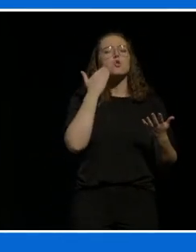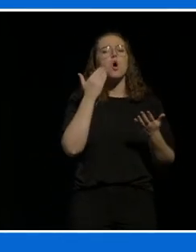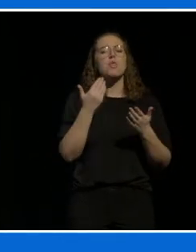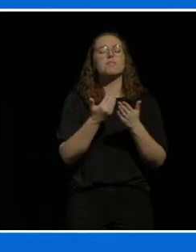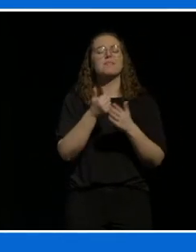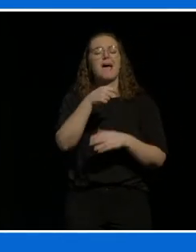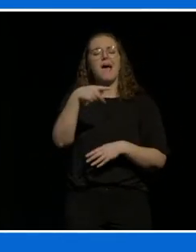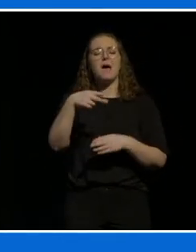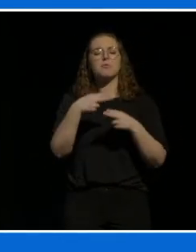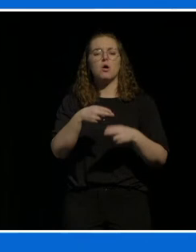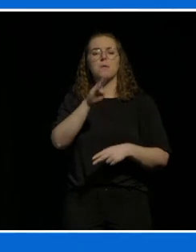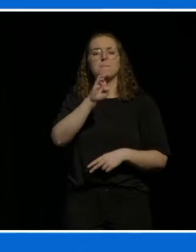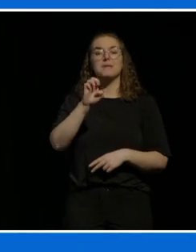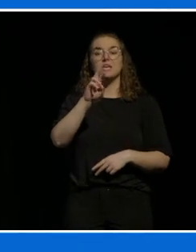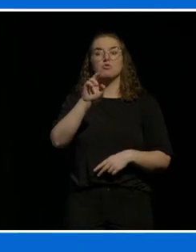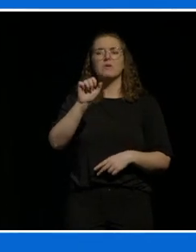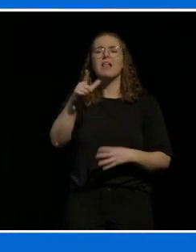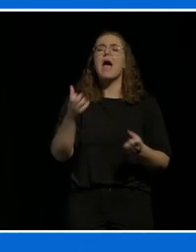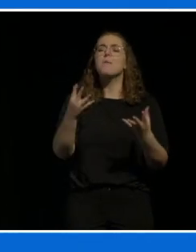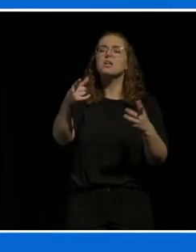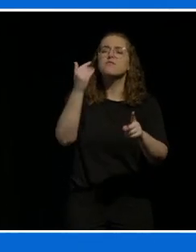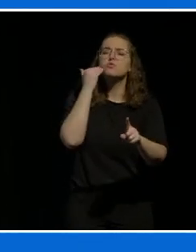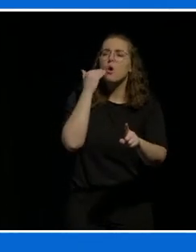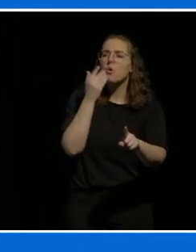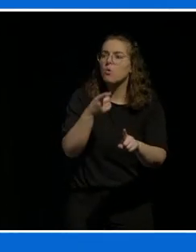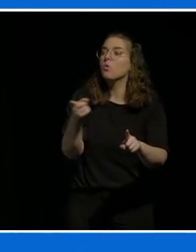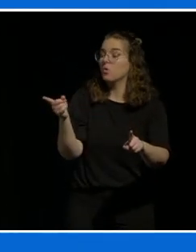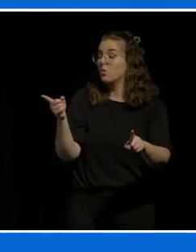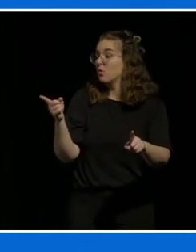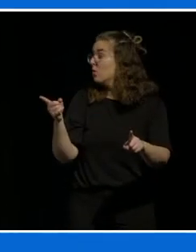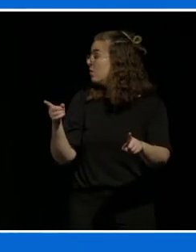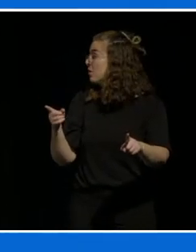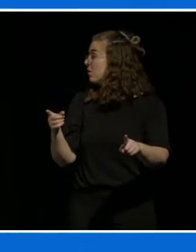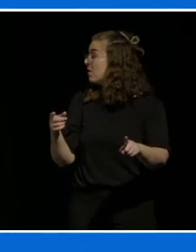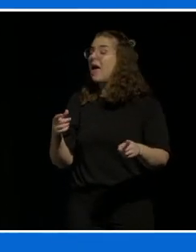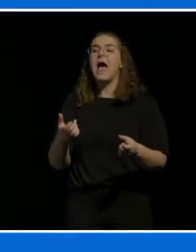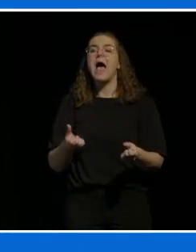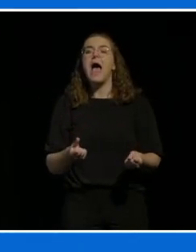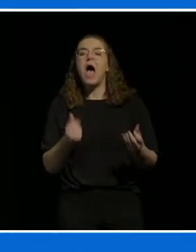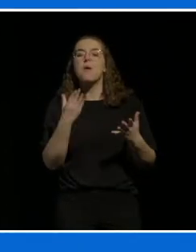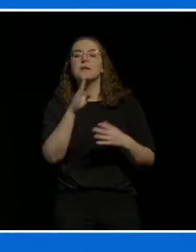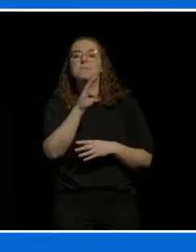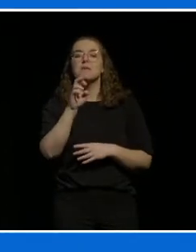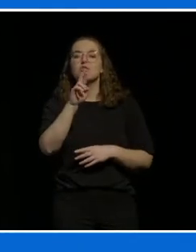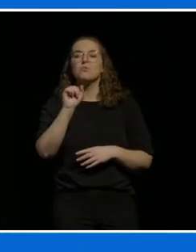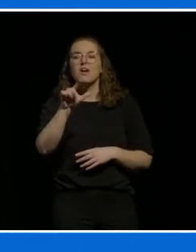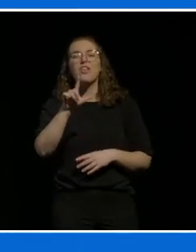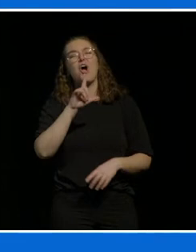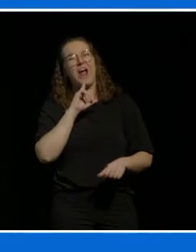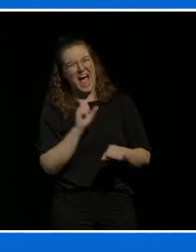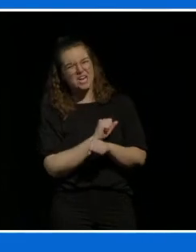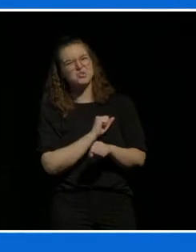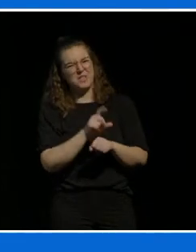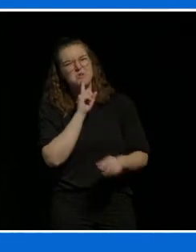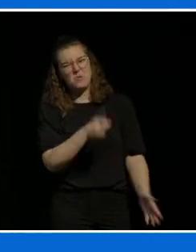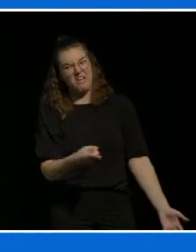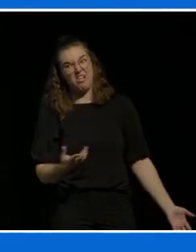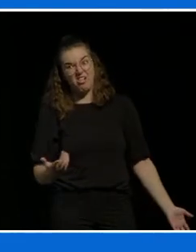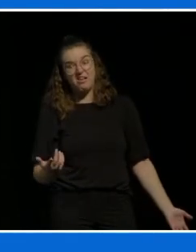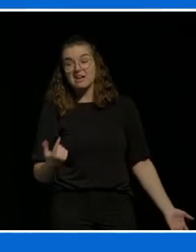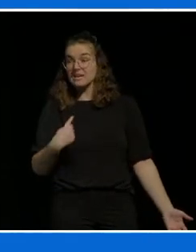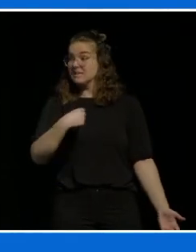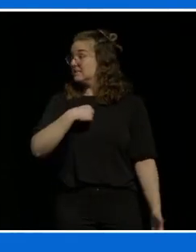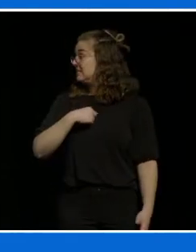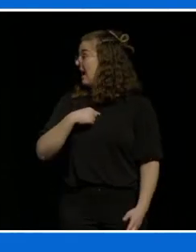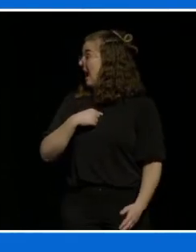which, how many people have heard of BeReal in this room? And then ask how many people's BeReals are actually BeReal, okay? Yeah. Because I'm like up